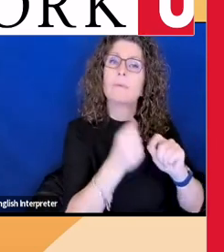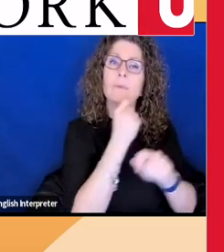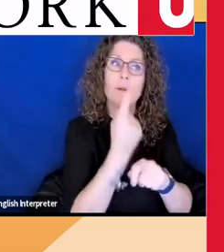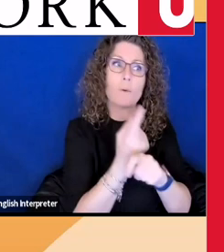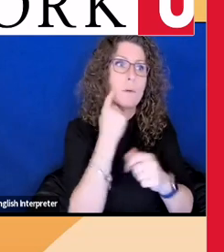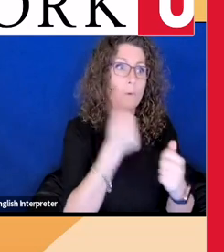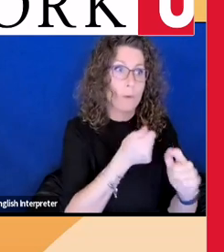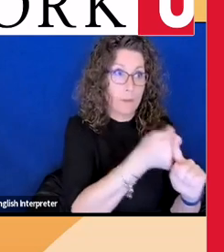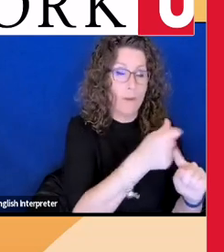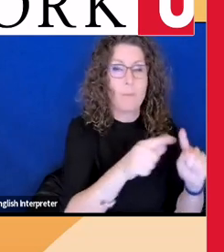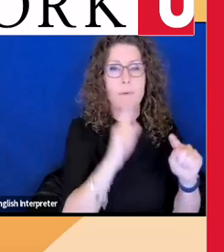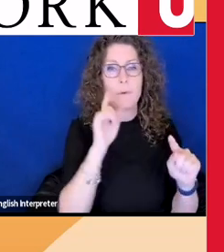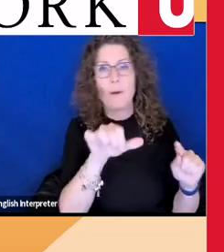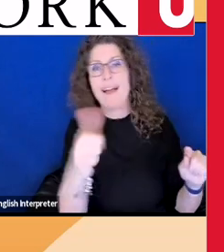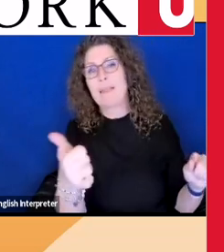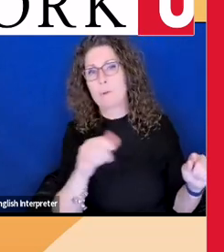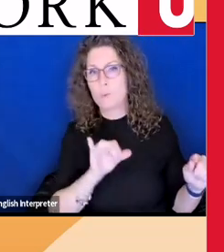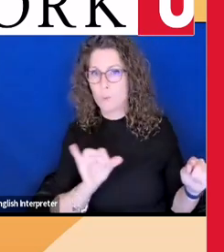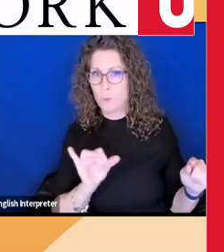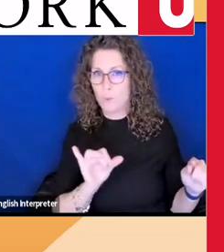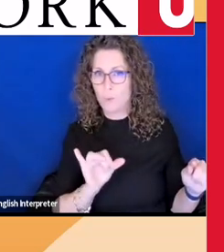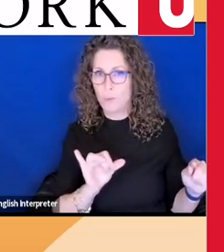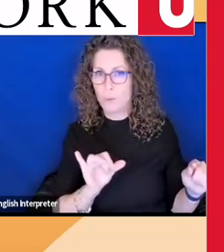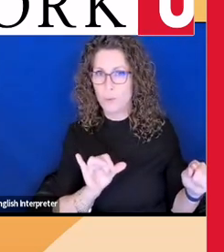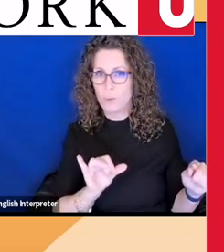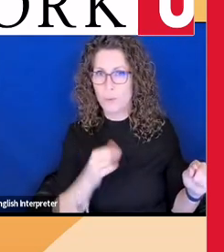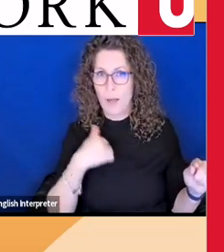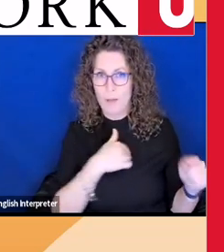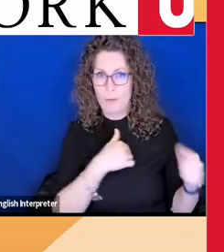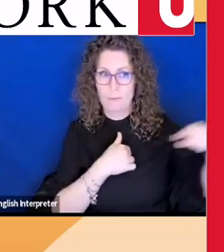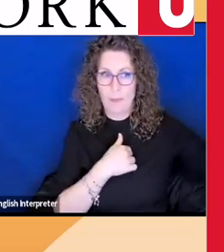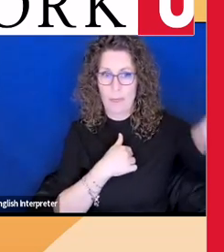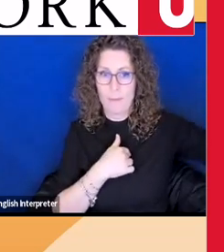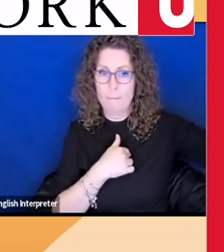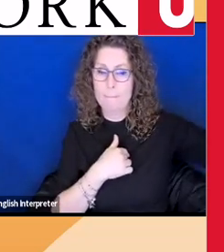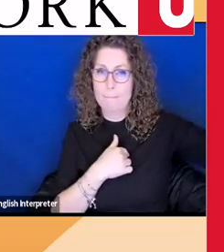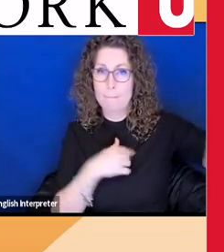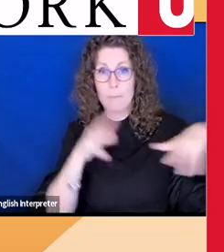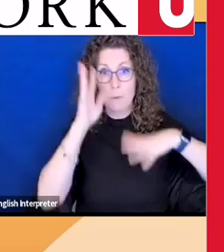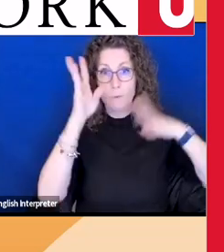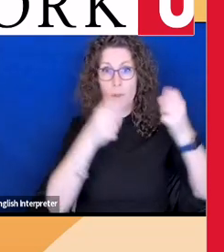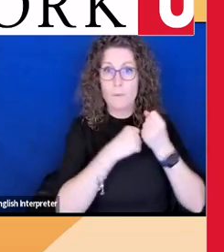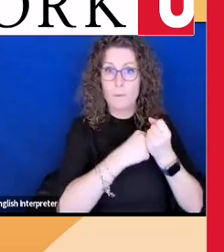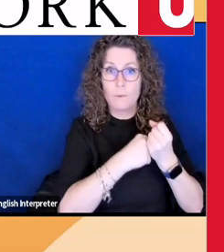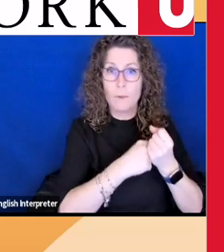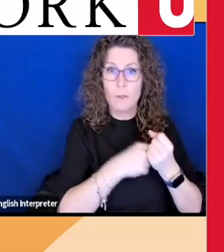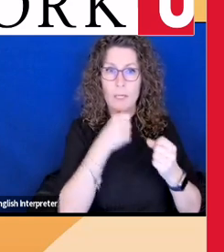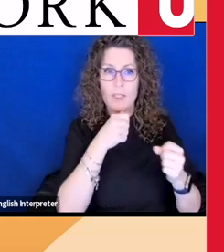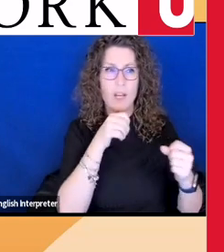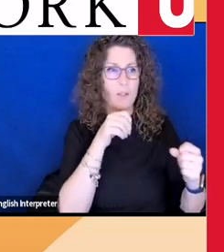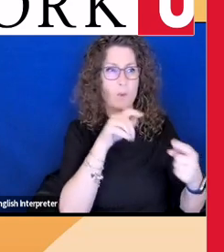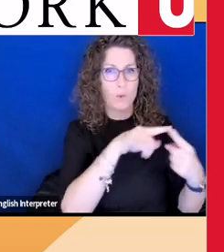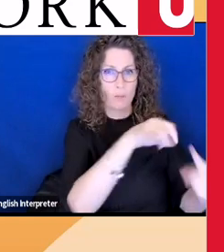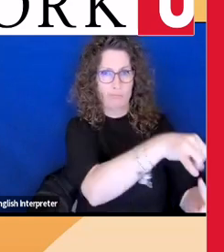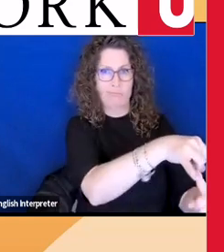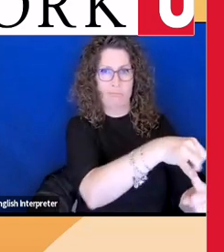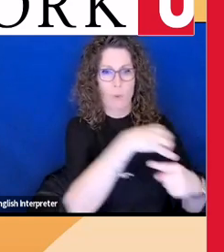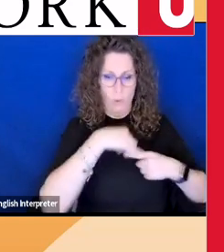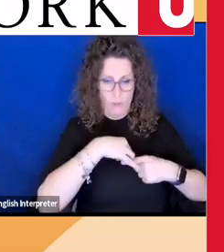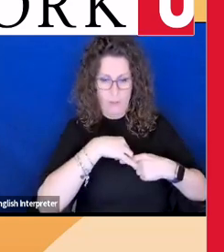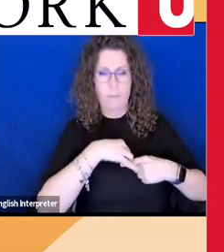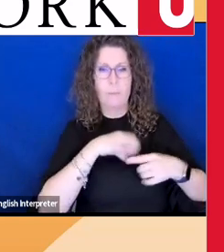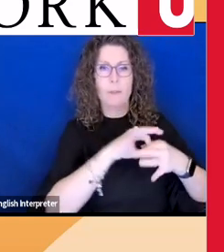the other. As such, creative solidarity is not a holding in place, but a letting go, not a grasping,